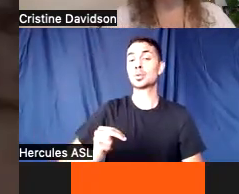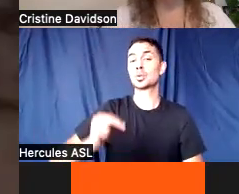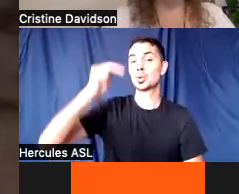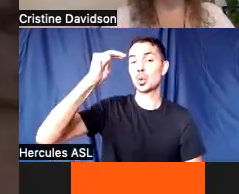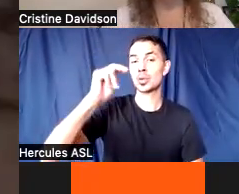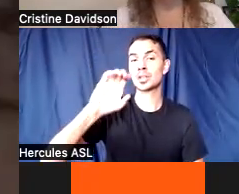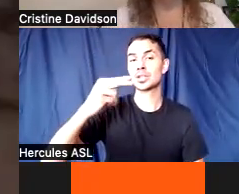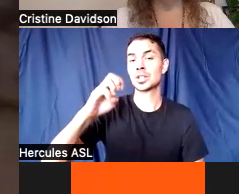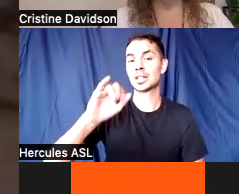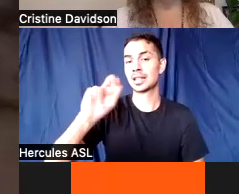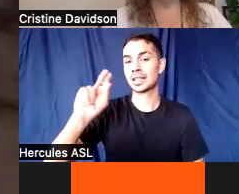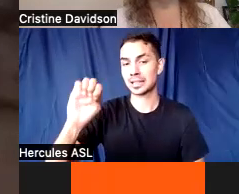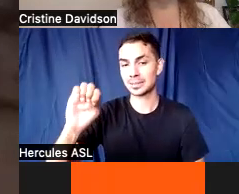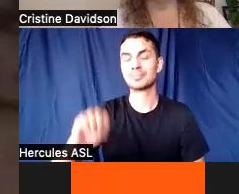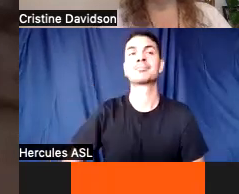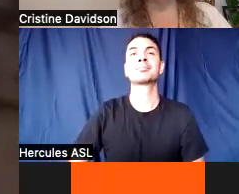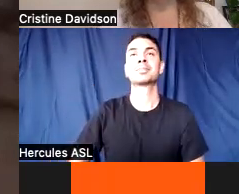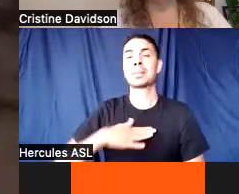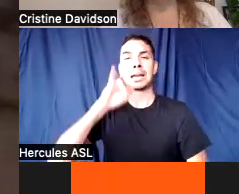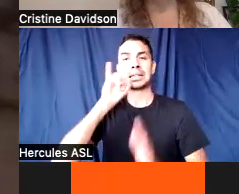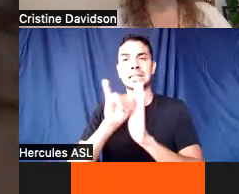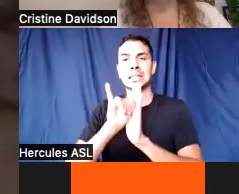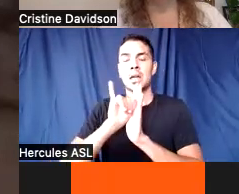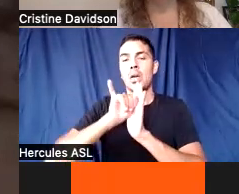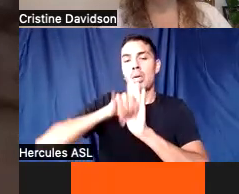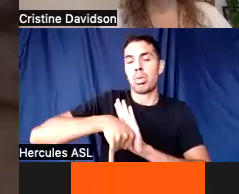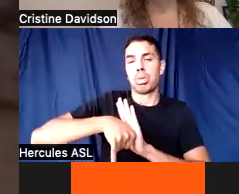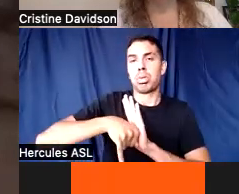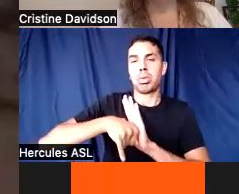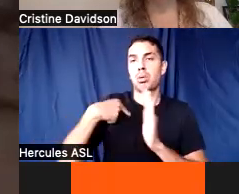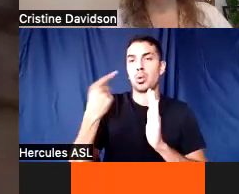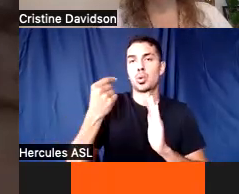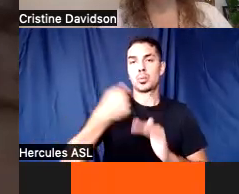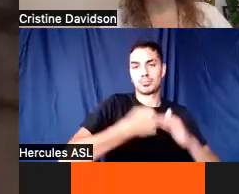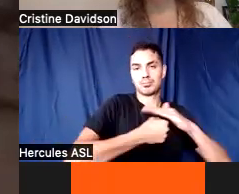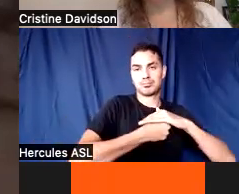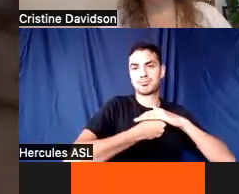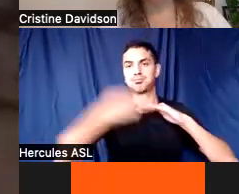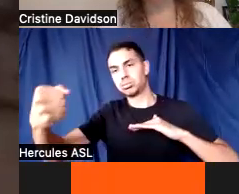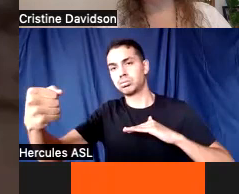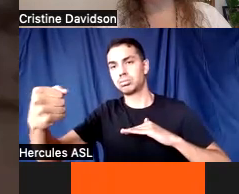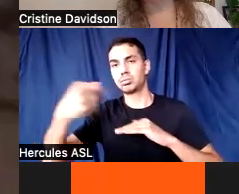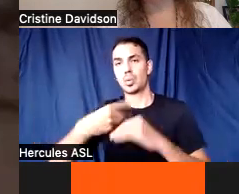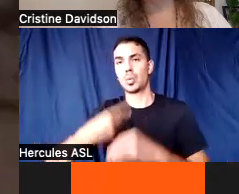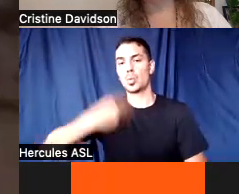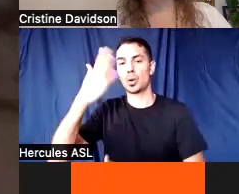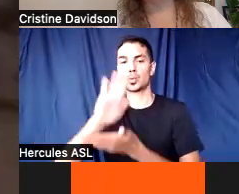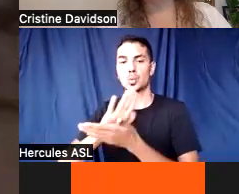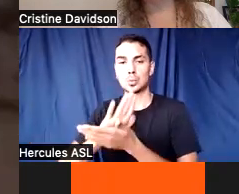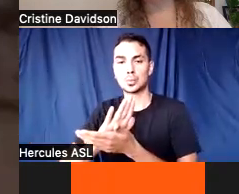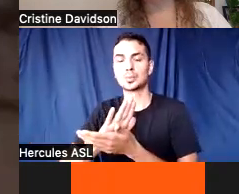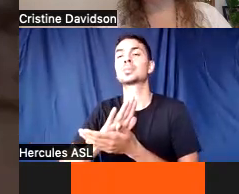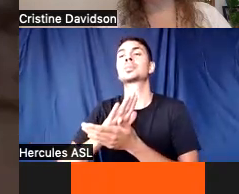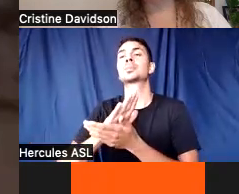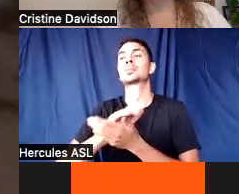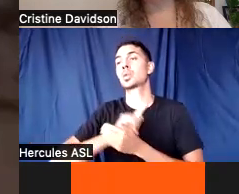reservation and went to a predominantly white school. And so I would come home and have Native culture, and then I would be bussed off and